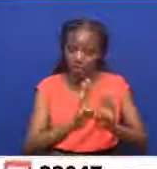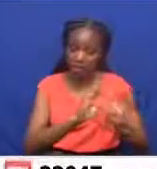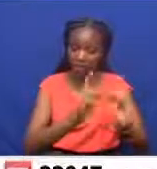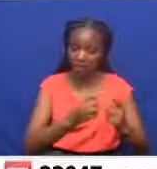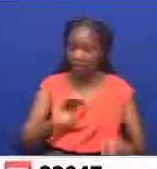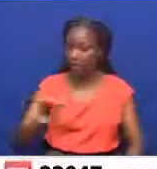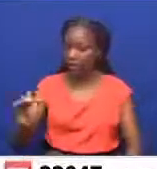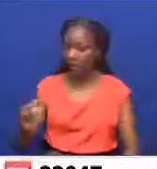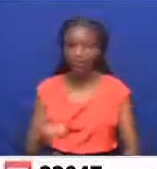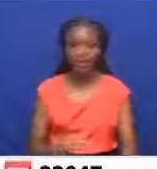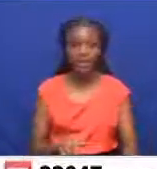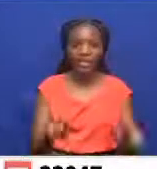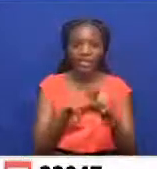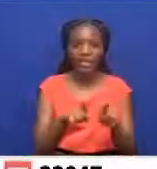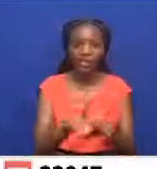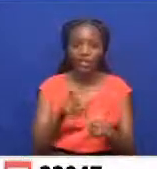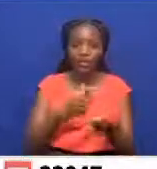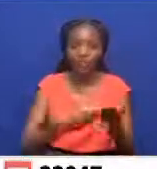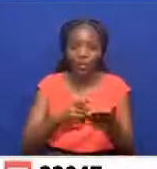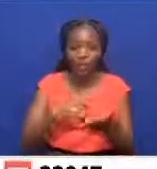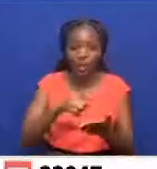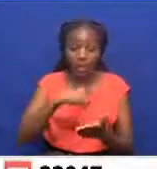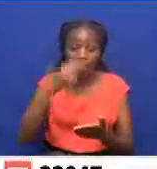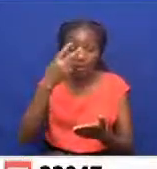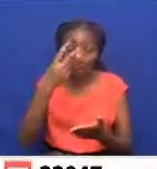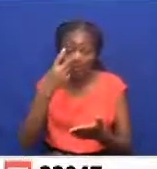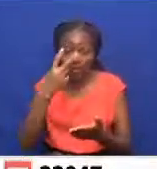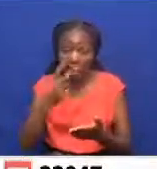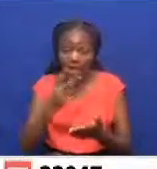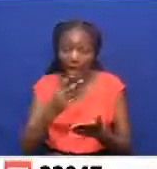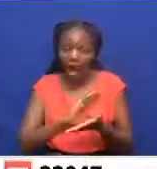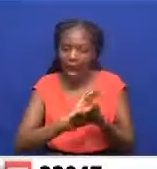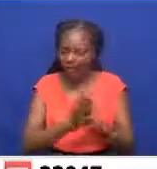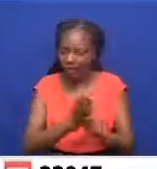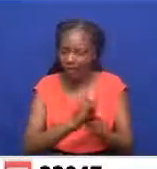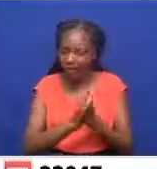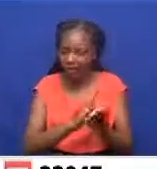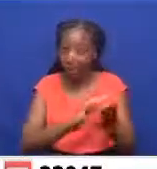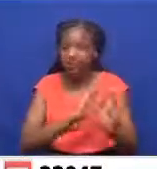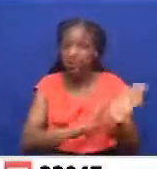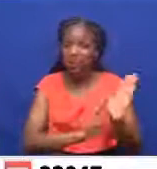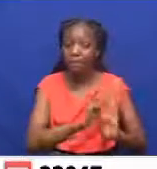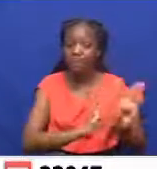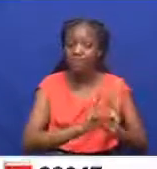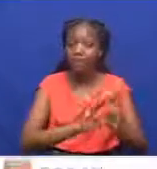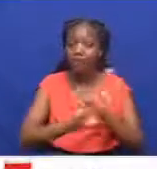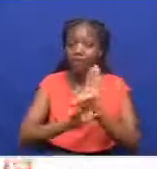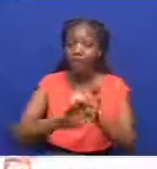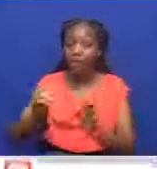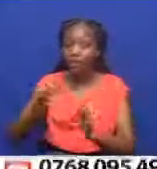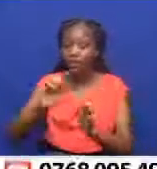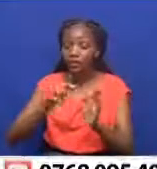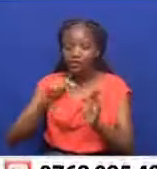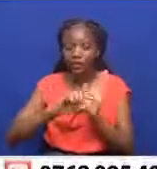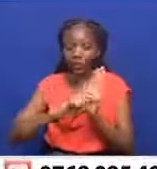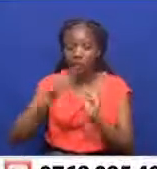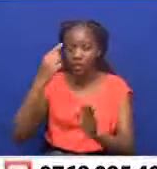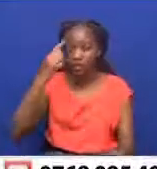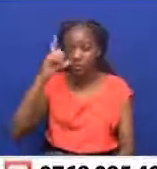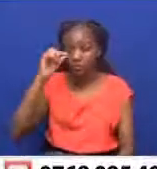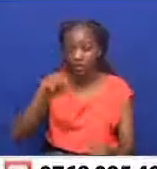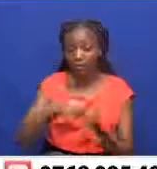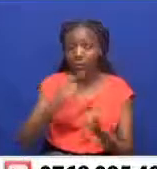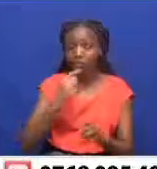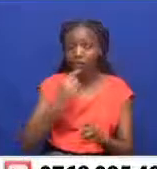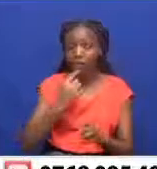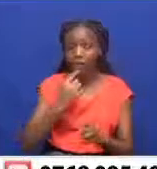counties, and this weekend we saw an interesting trend where counties such as Mombasa and Turkana, who were on a